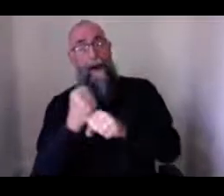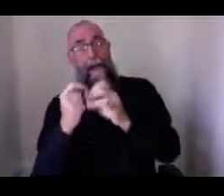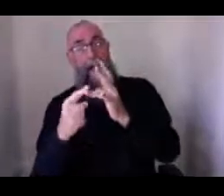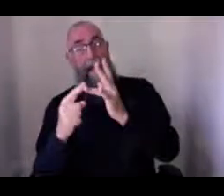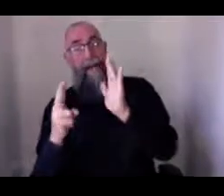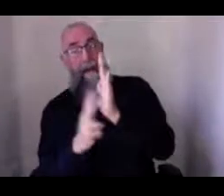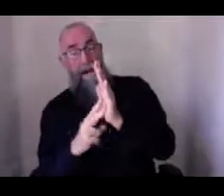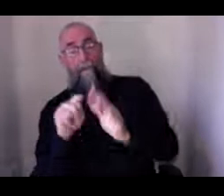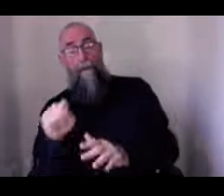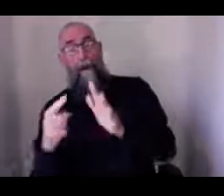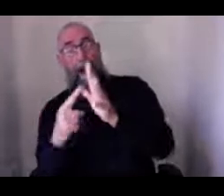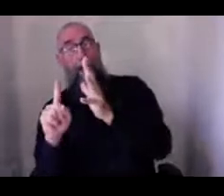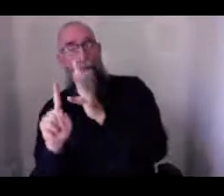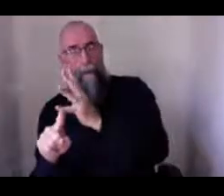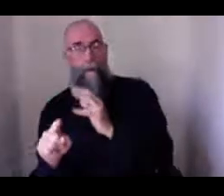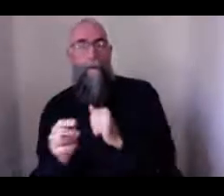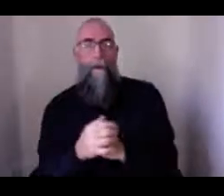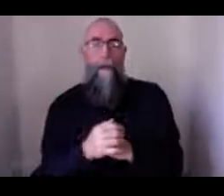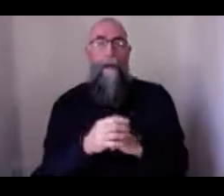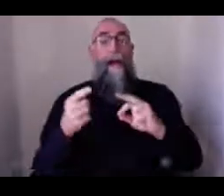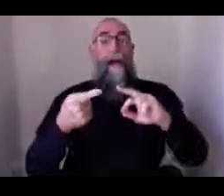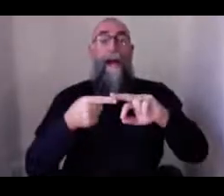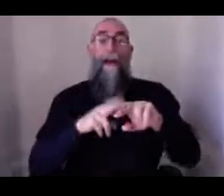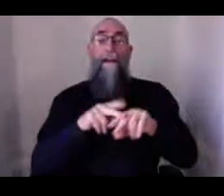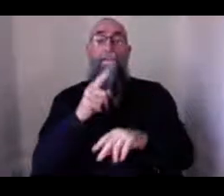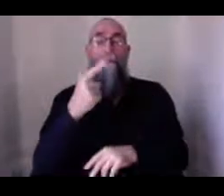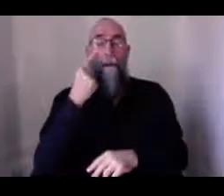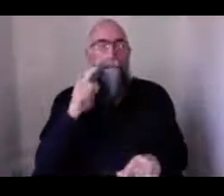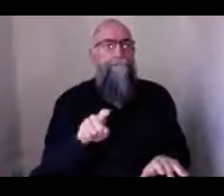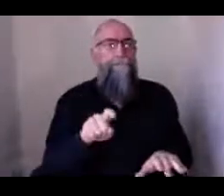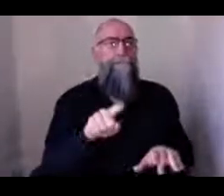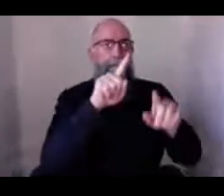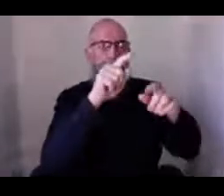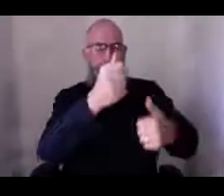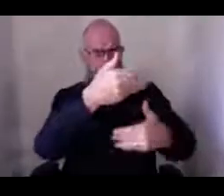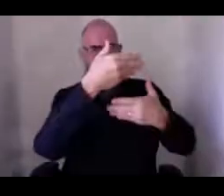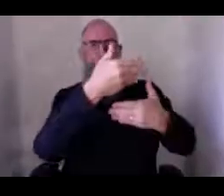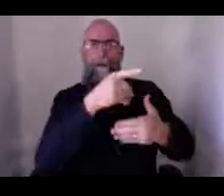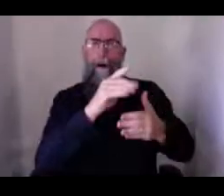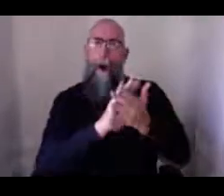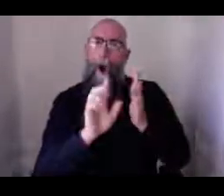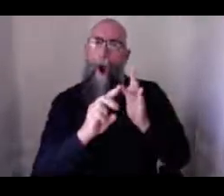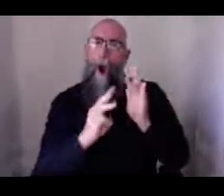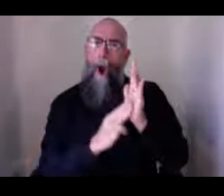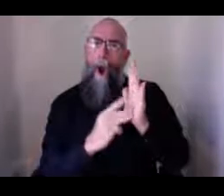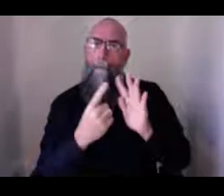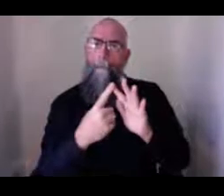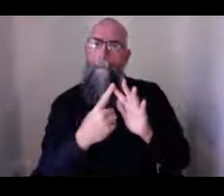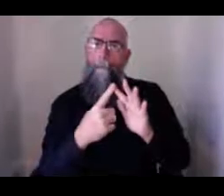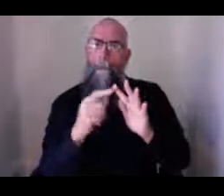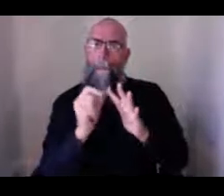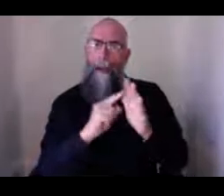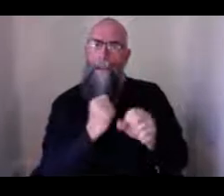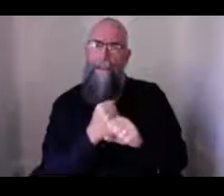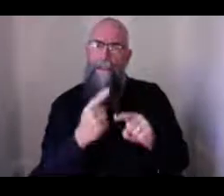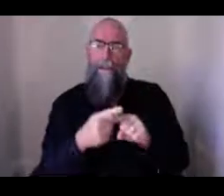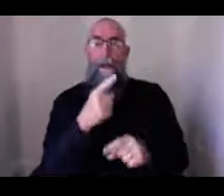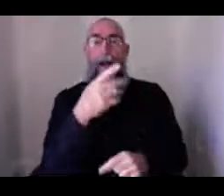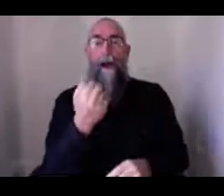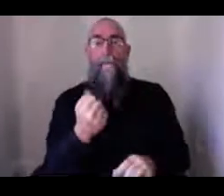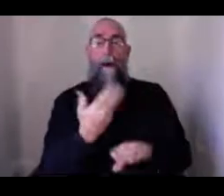www.create.nsw.gov.au. If you go to the homepage of the website, and on the bottom right-hand side of the homepage, there is a box called